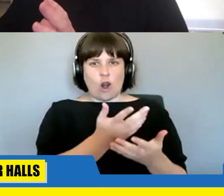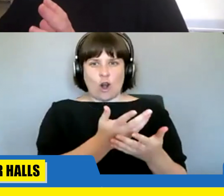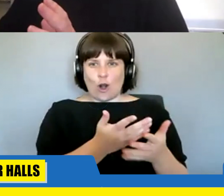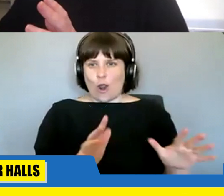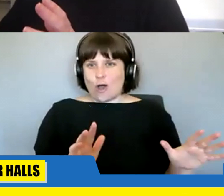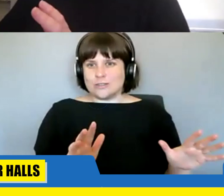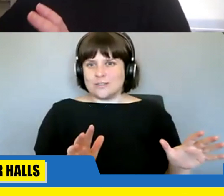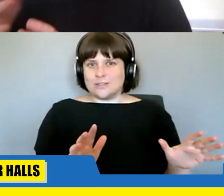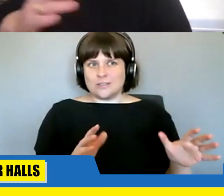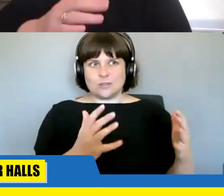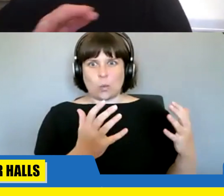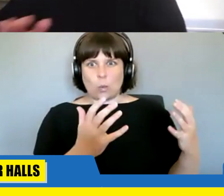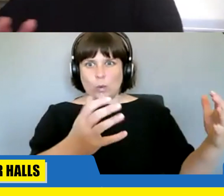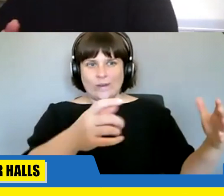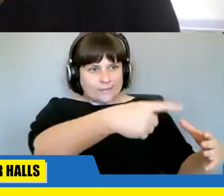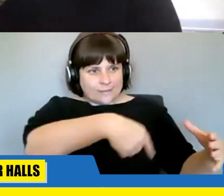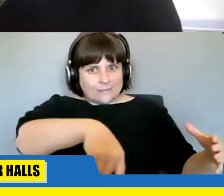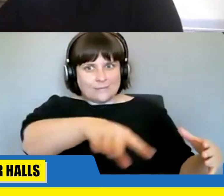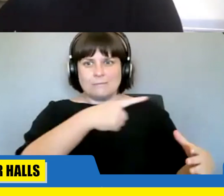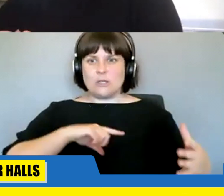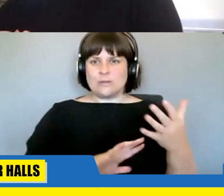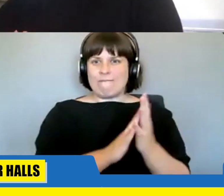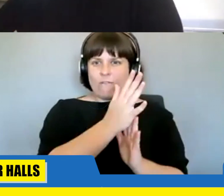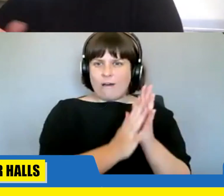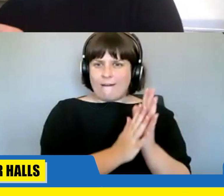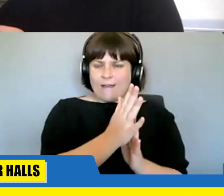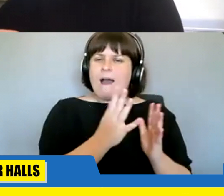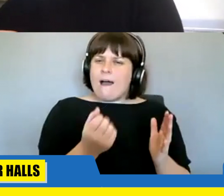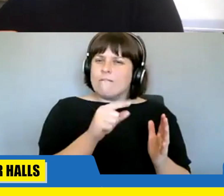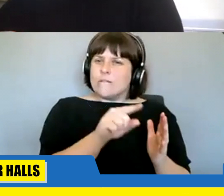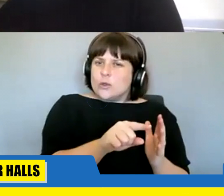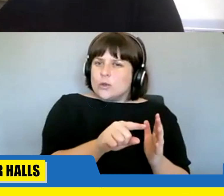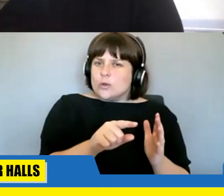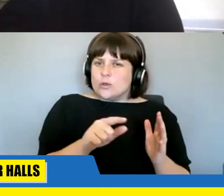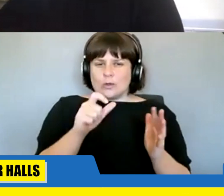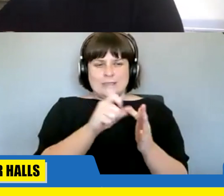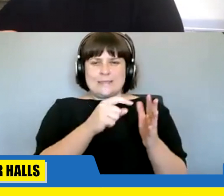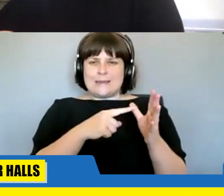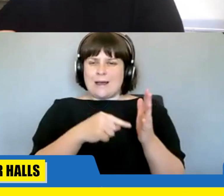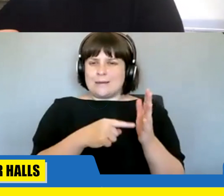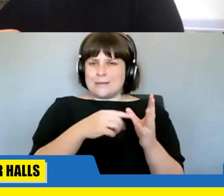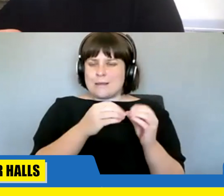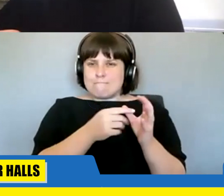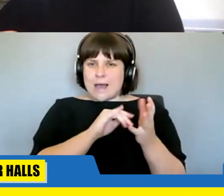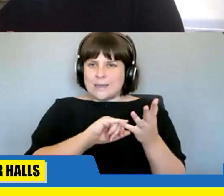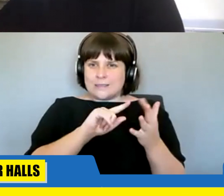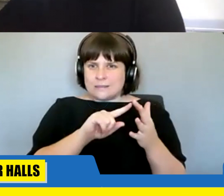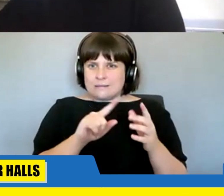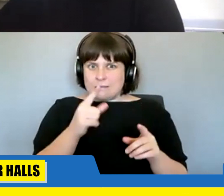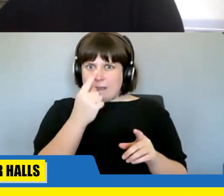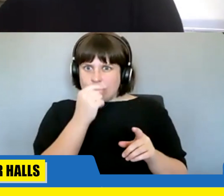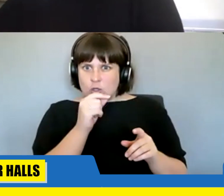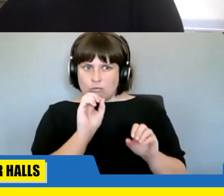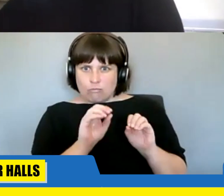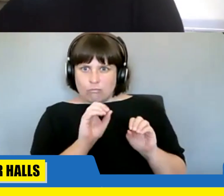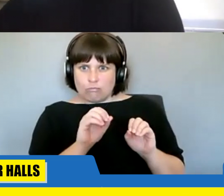the fires. Have you been able to build back a database? Yes. And not necessarily a programming